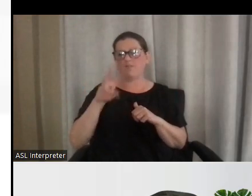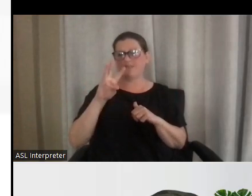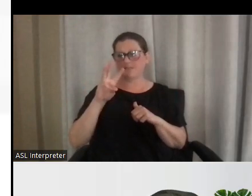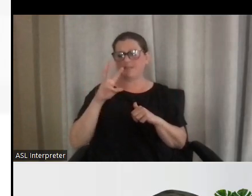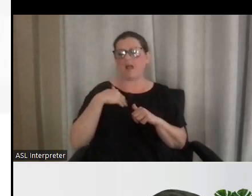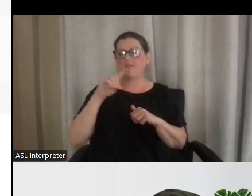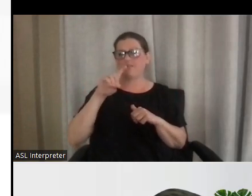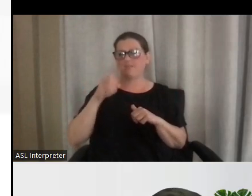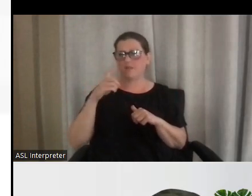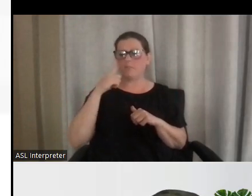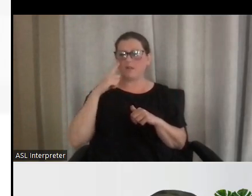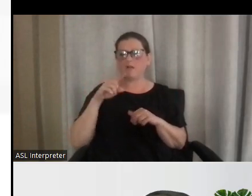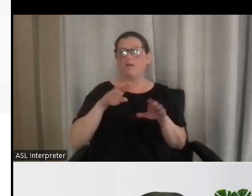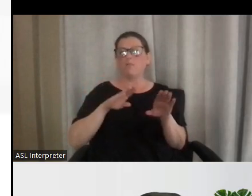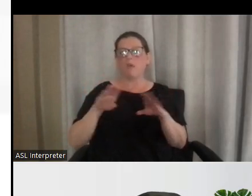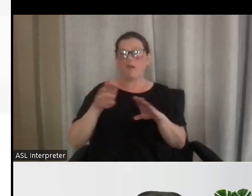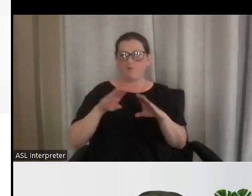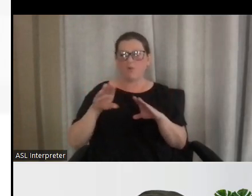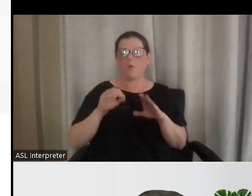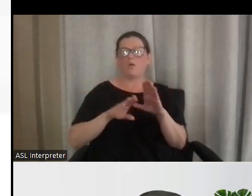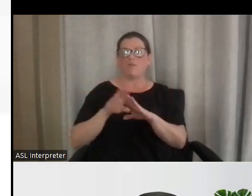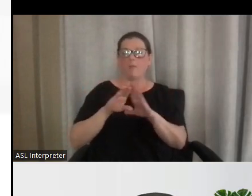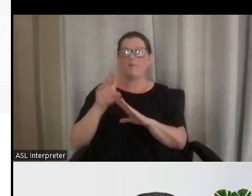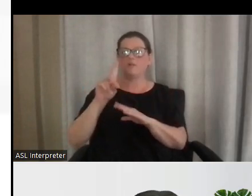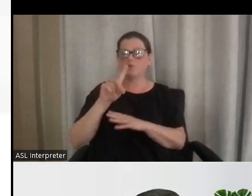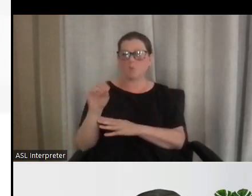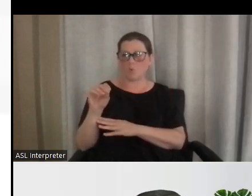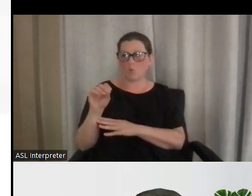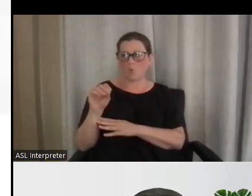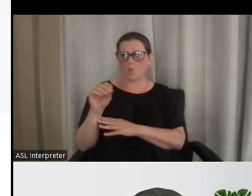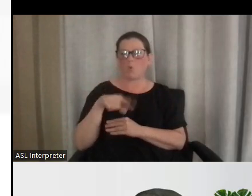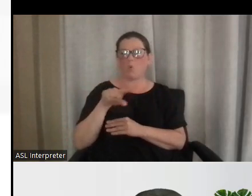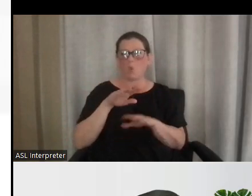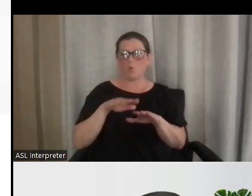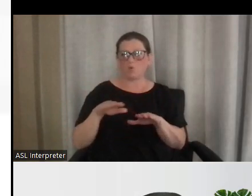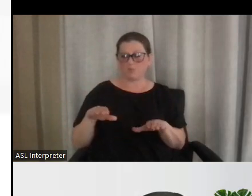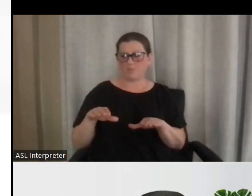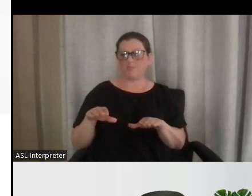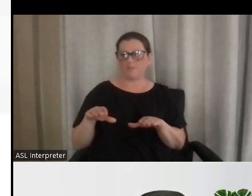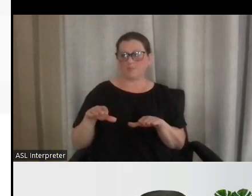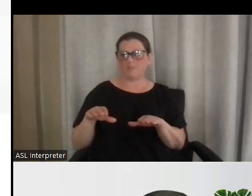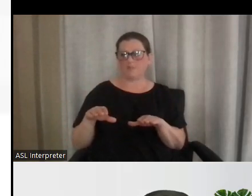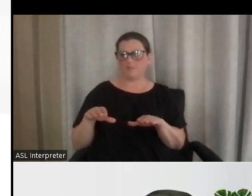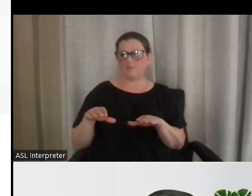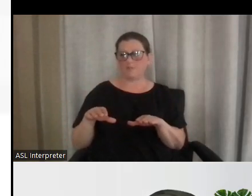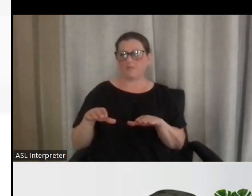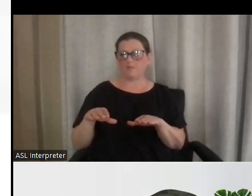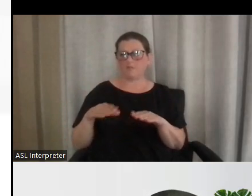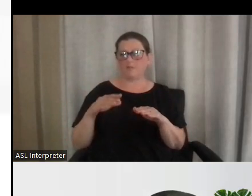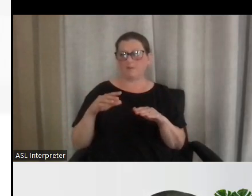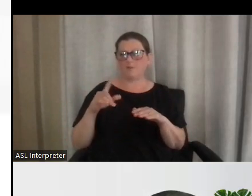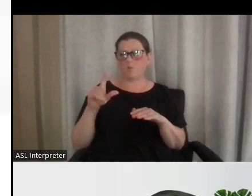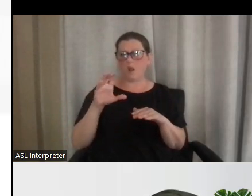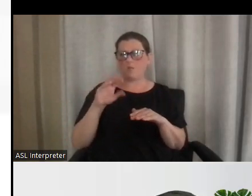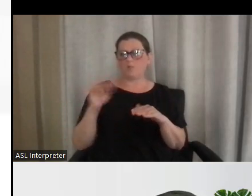diagnosed mental, behavioral, or developmental disorder, and those children living 100% below the